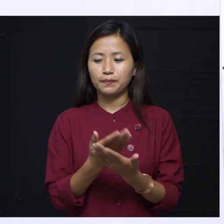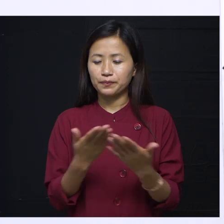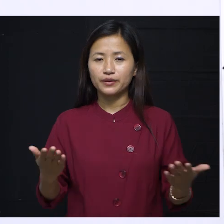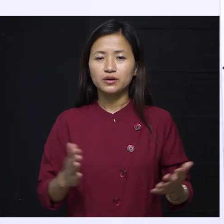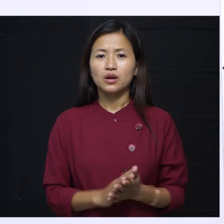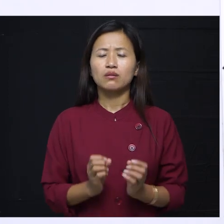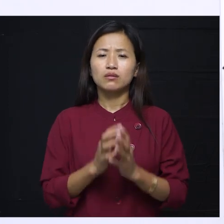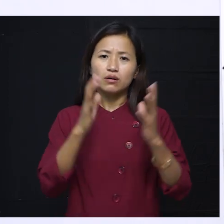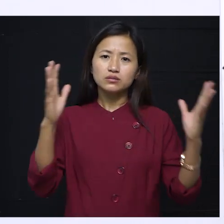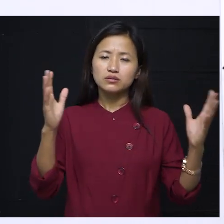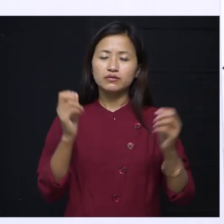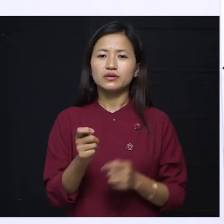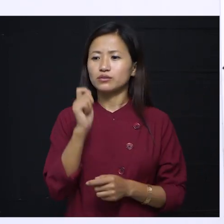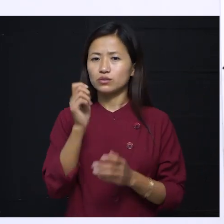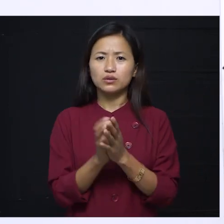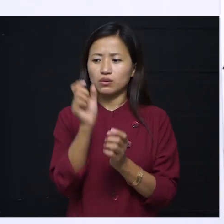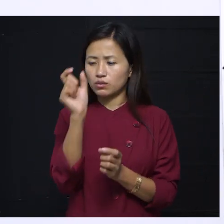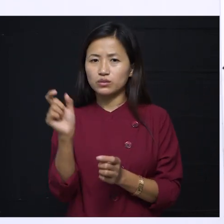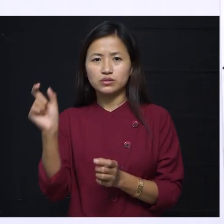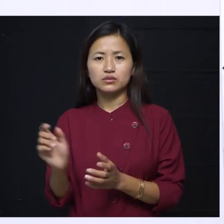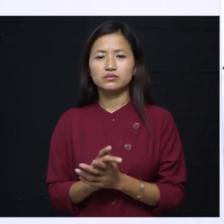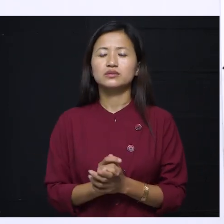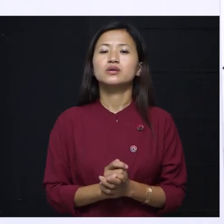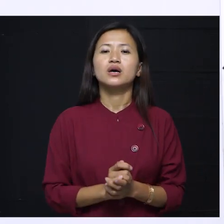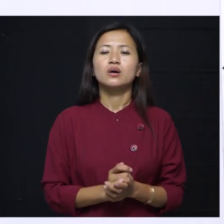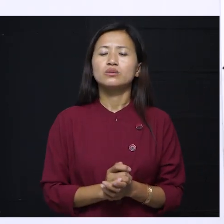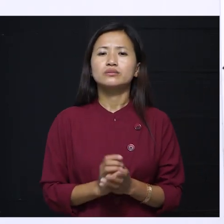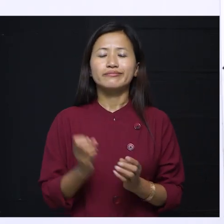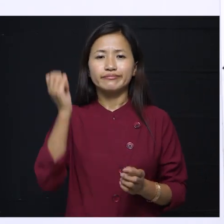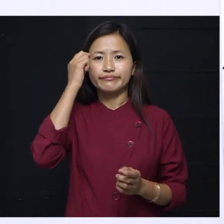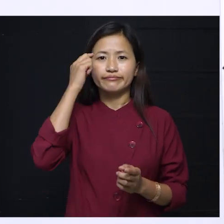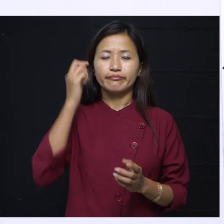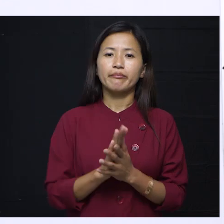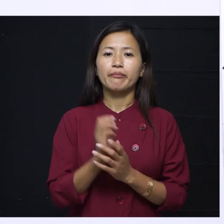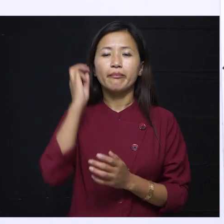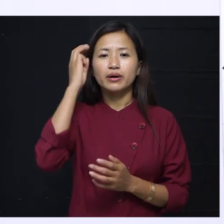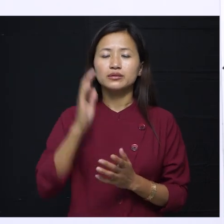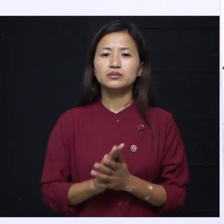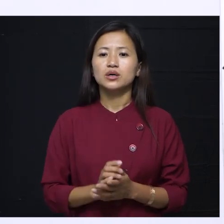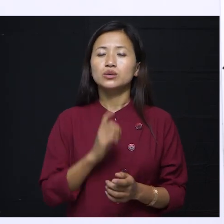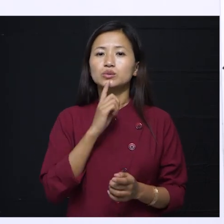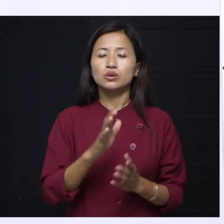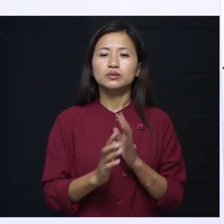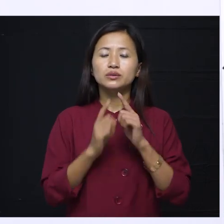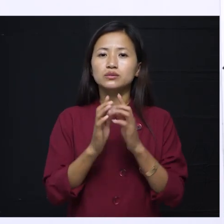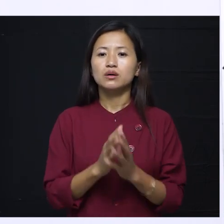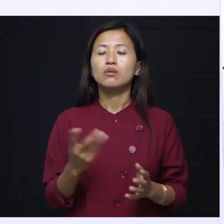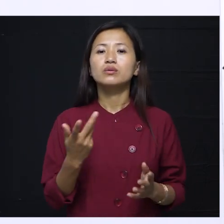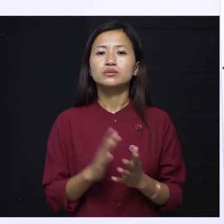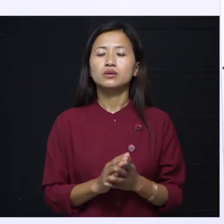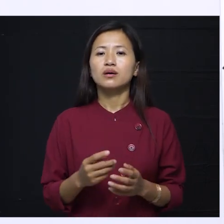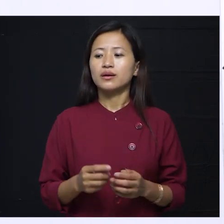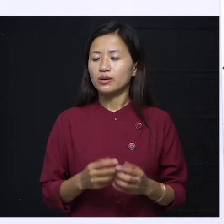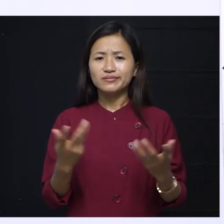that may come to your mind. Take the example of this whiteboard. If I asked you right now to describe this whiteboard, some of you may say that